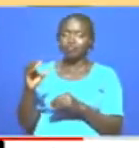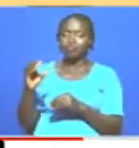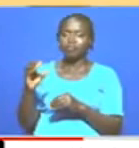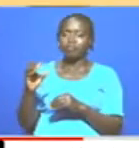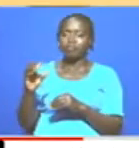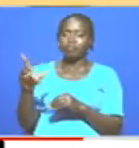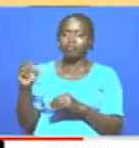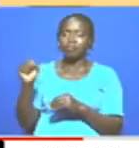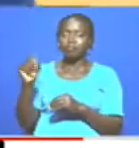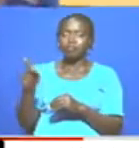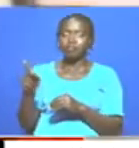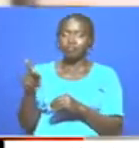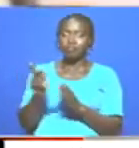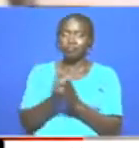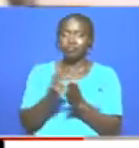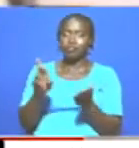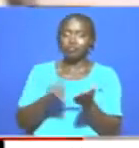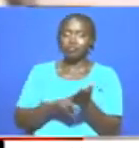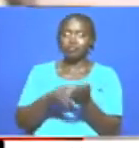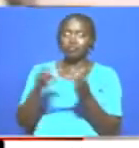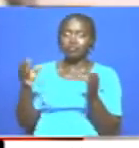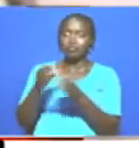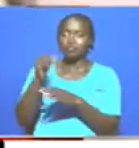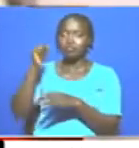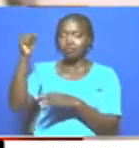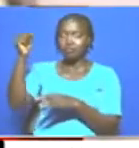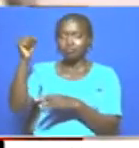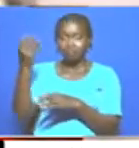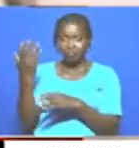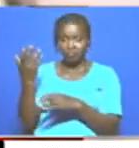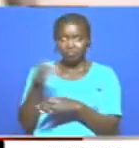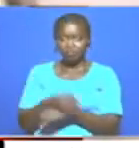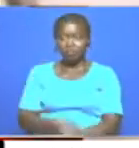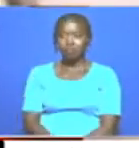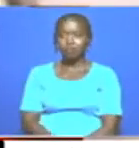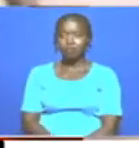Kenya, and the Registrar of Political Parties. Timothy Kipnusu for Prime.